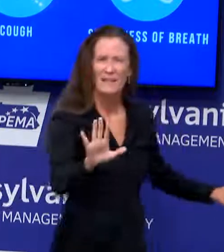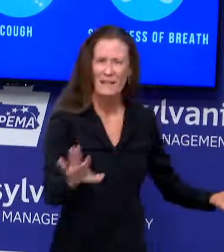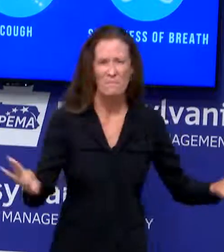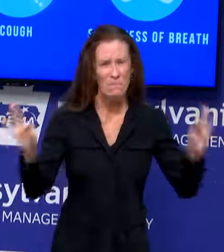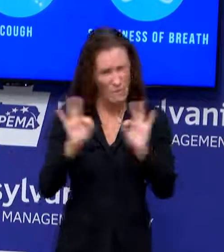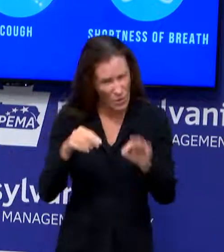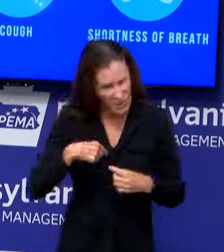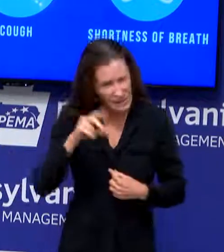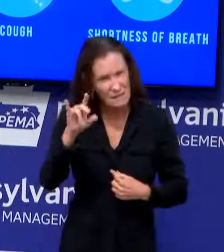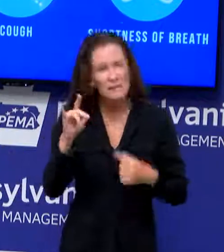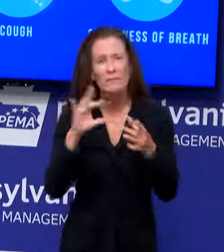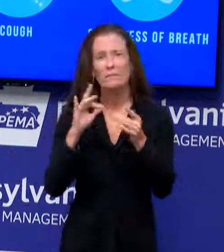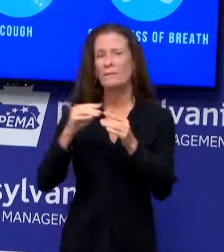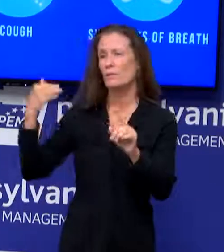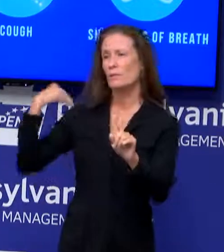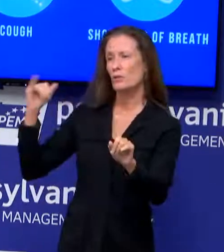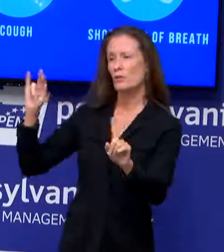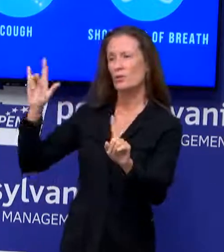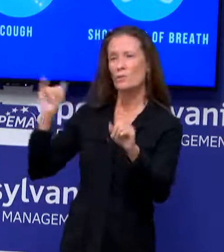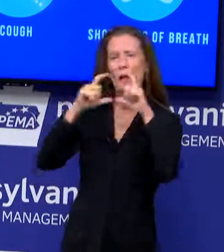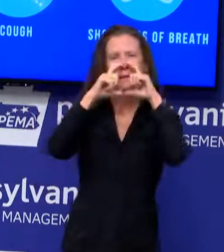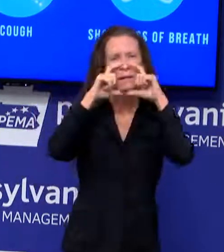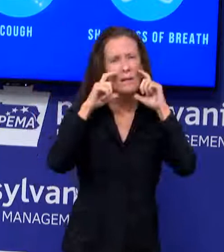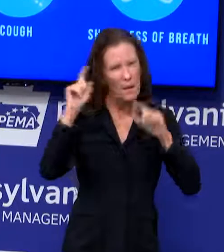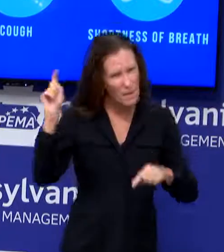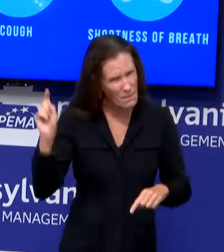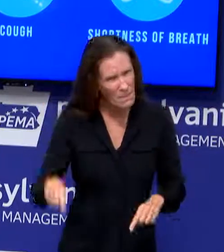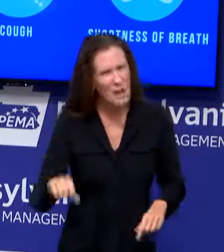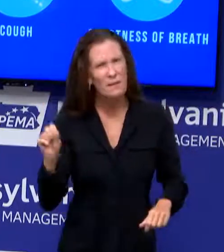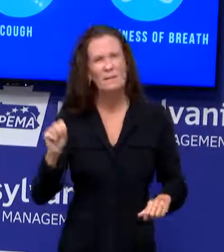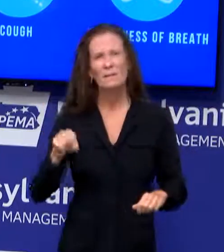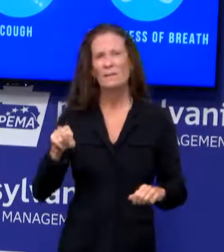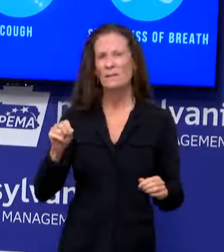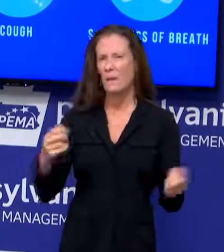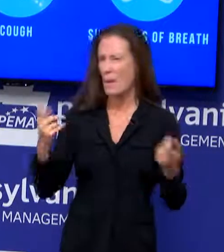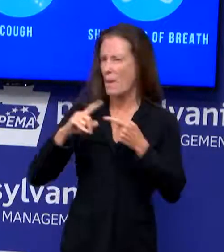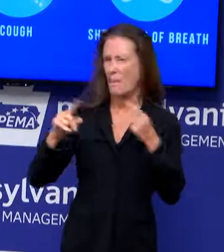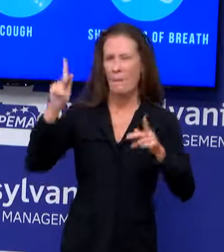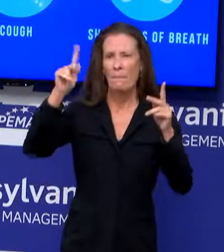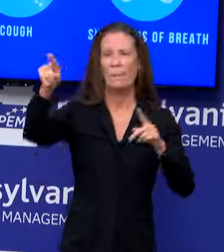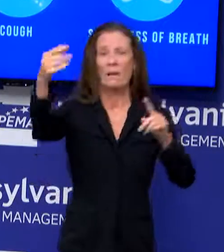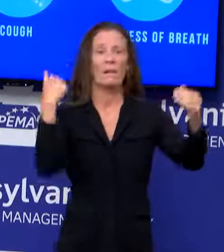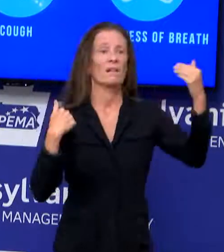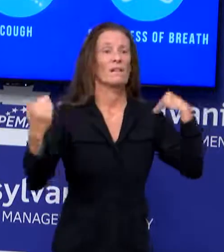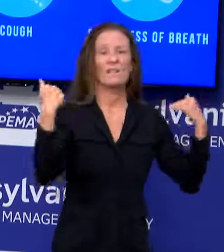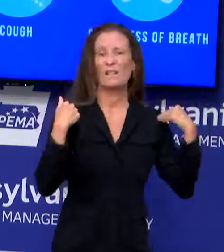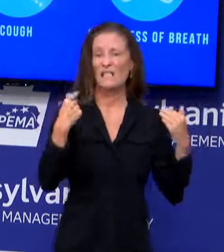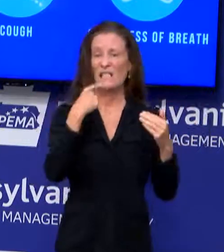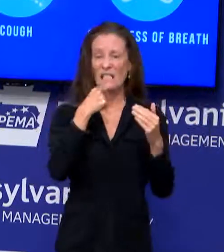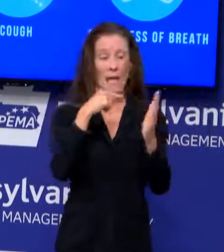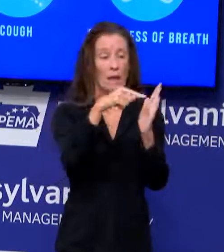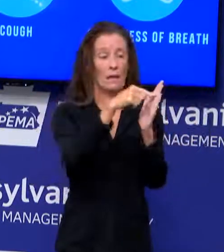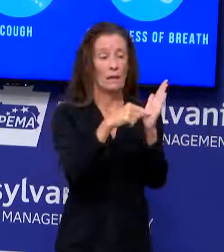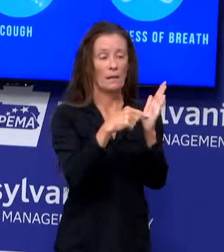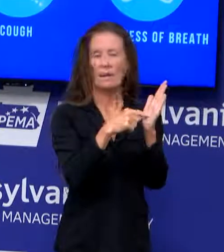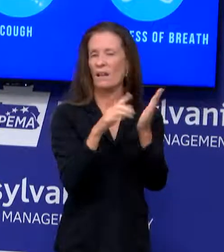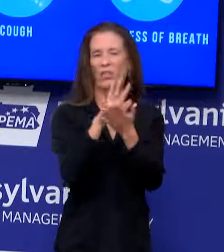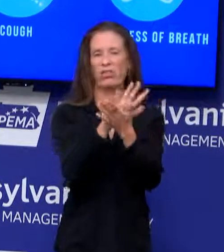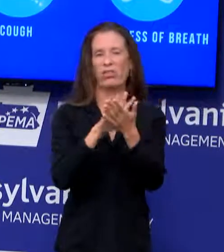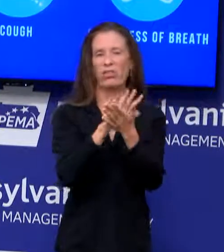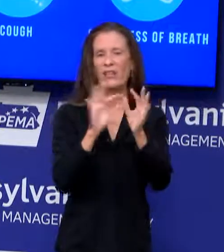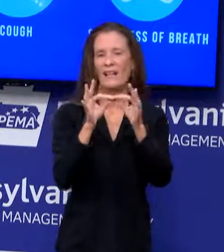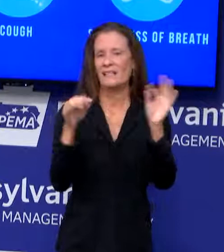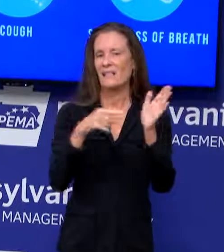is that some of the language wasn't as clear as it could be, and so we wanted to make sure that we were as clear